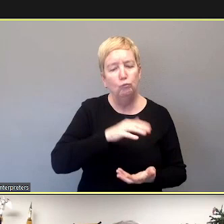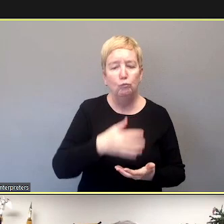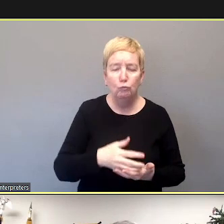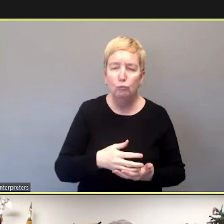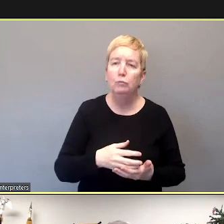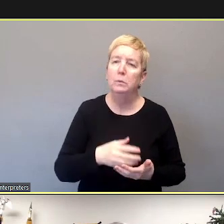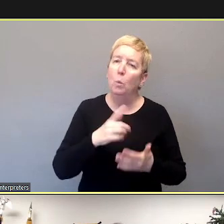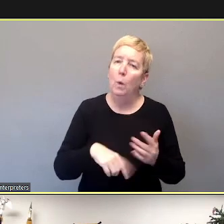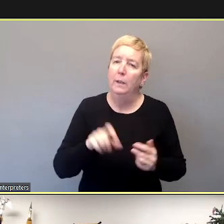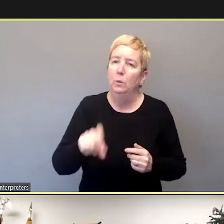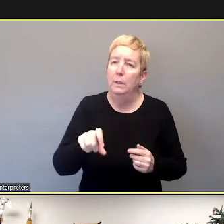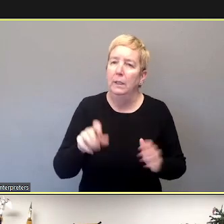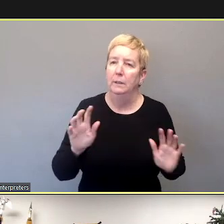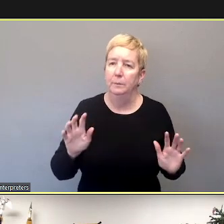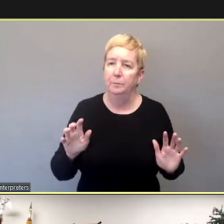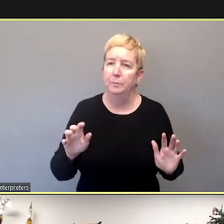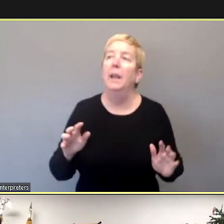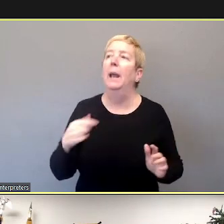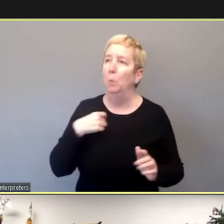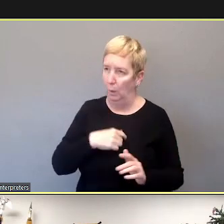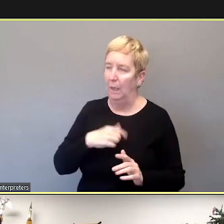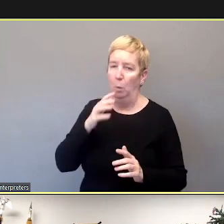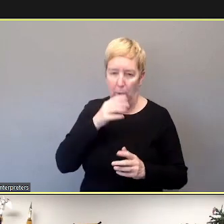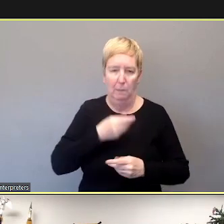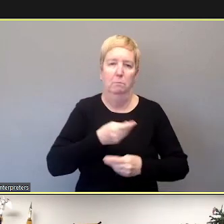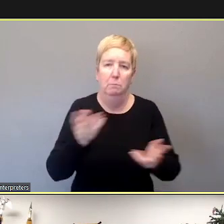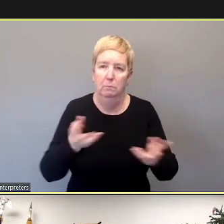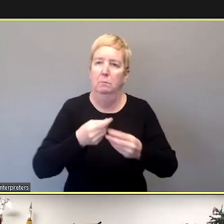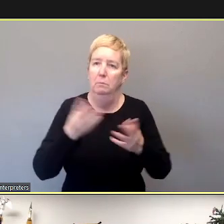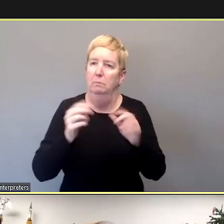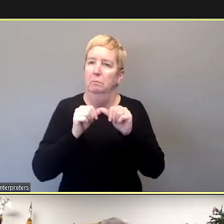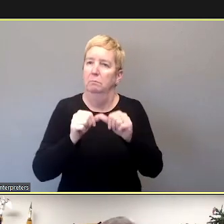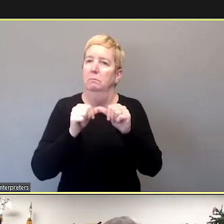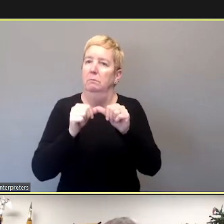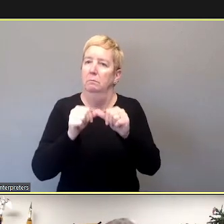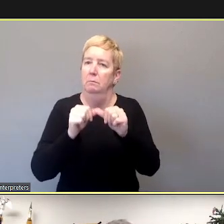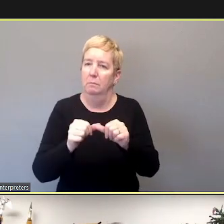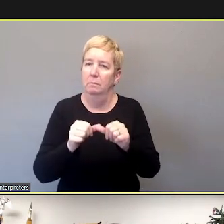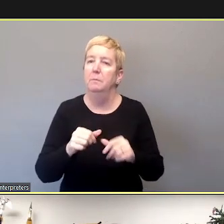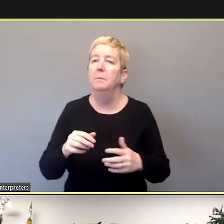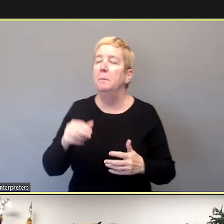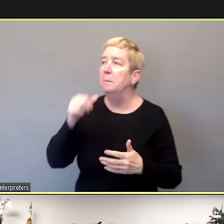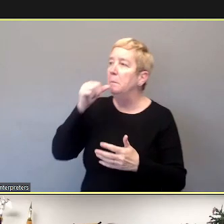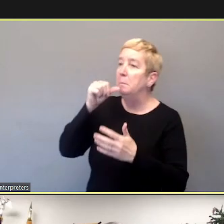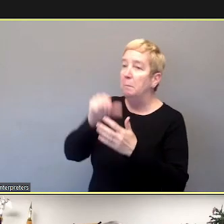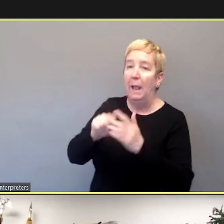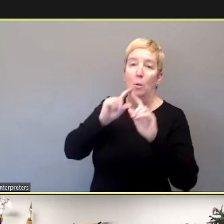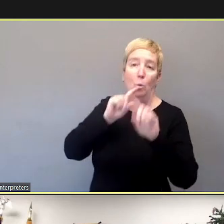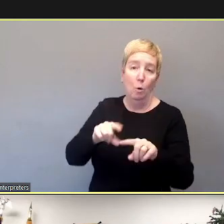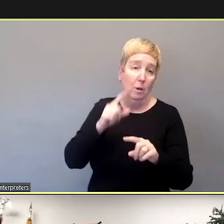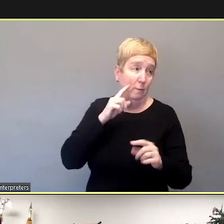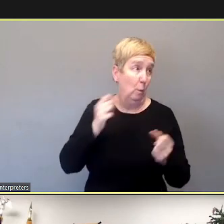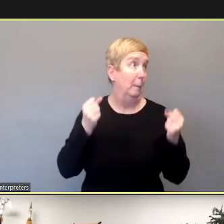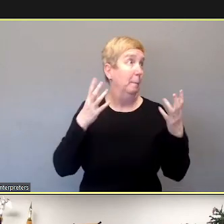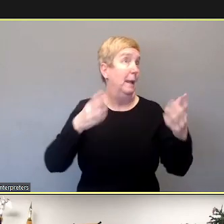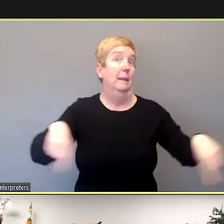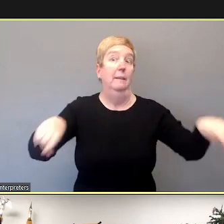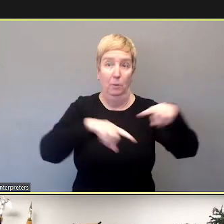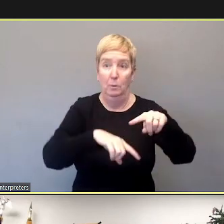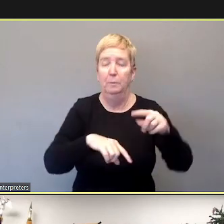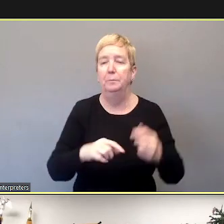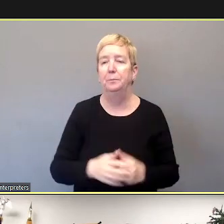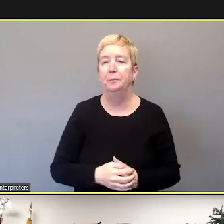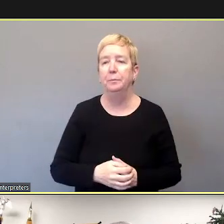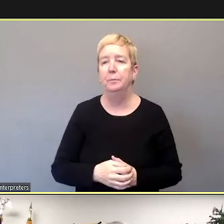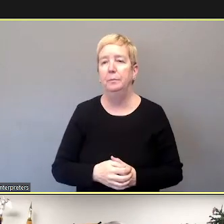need. And we're working to provide continuous, actually mail order to many New Mexicans, all the folks